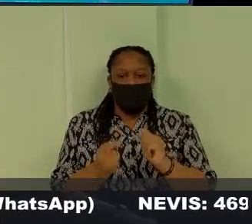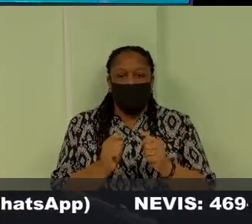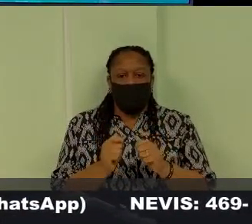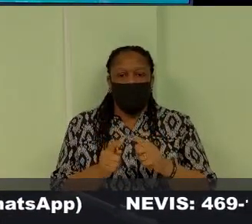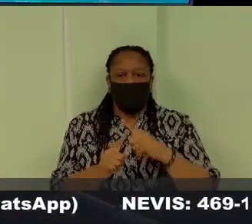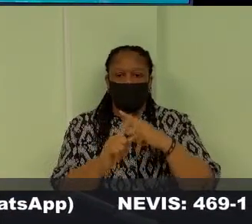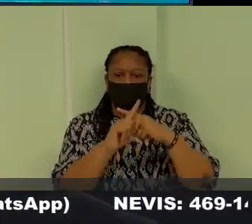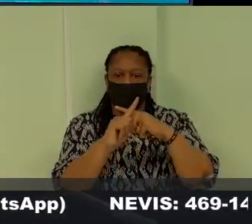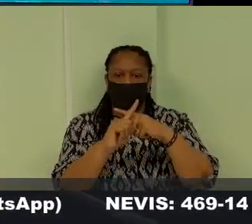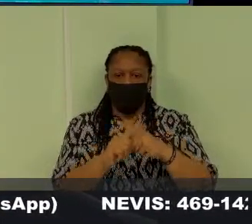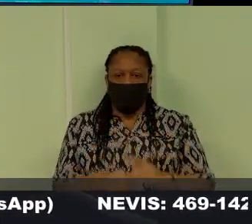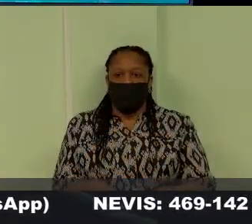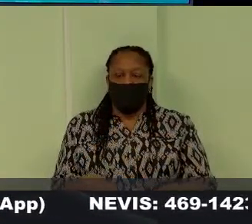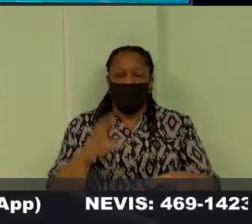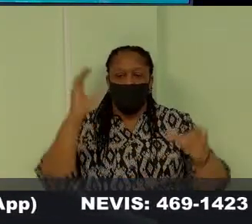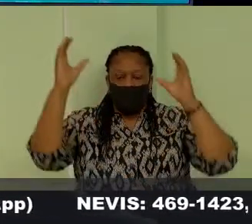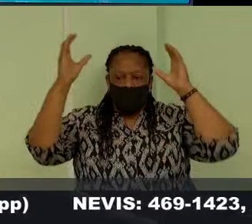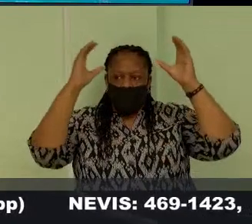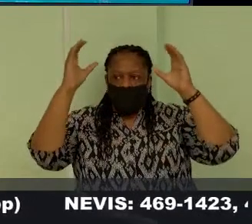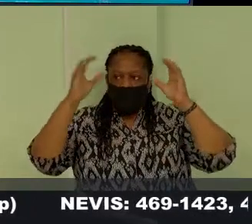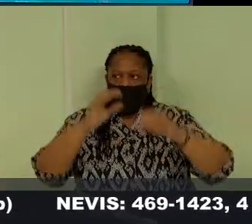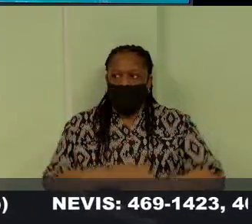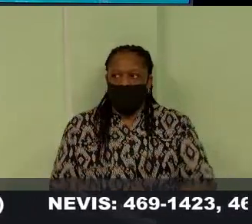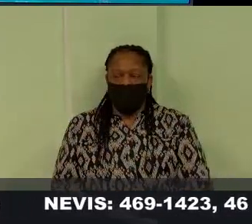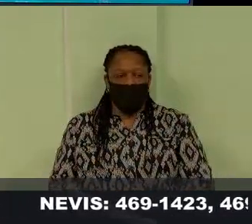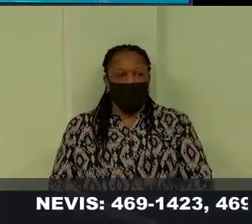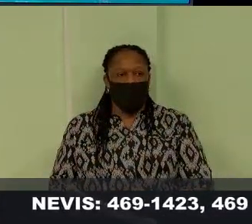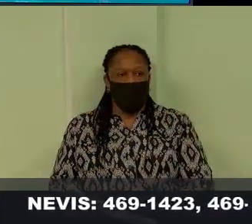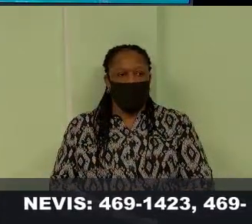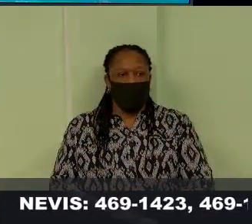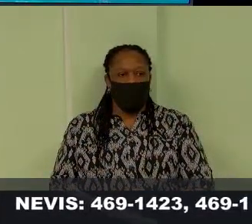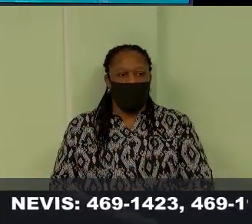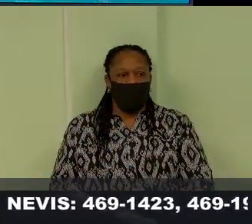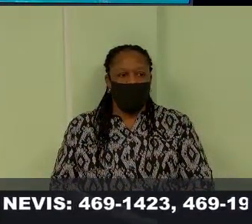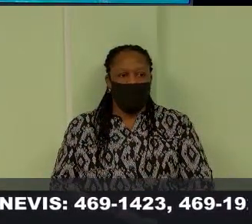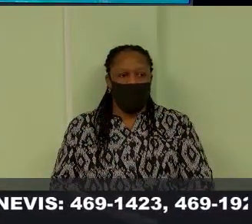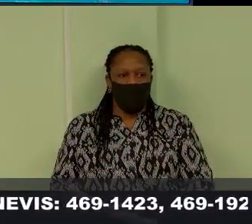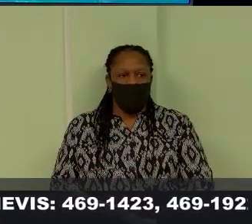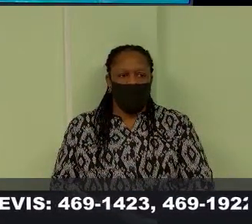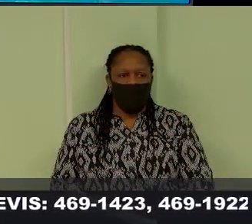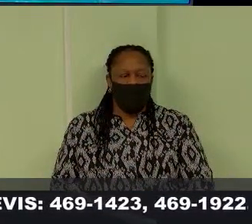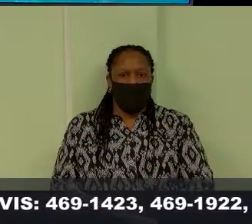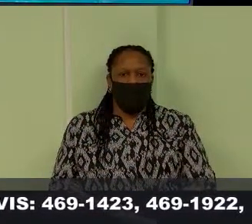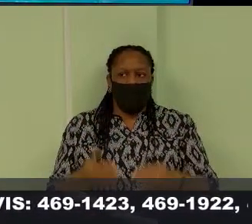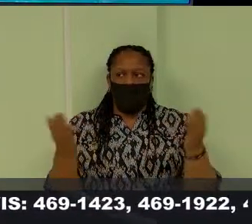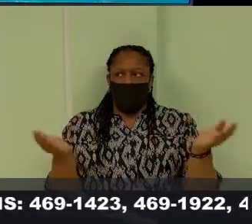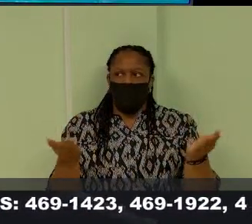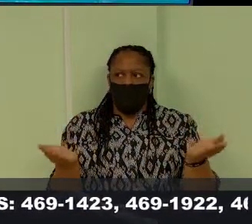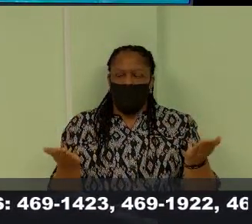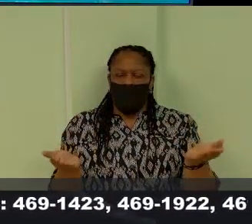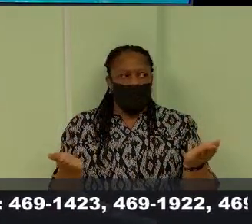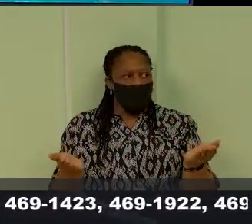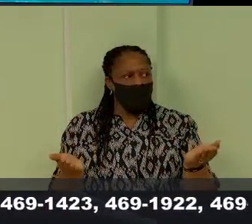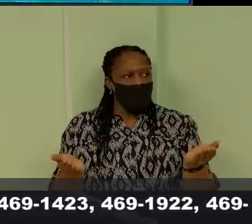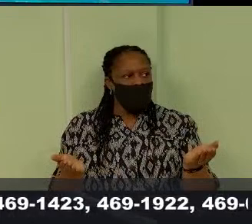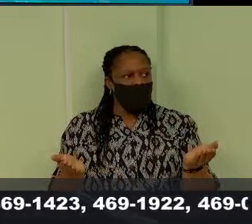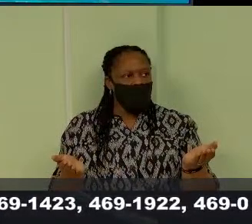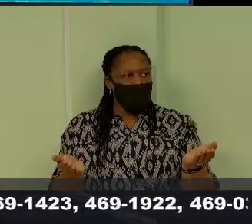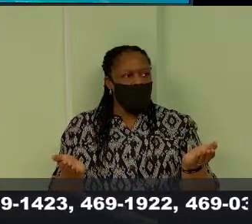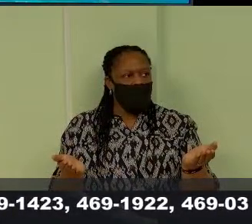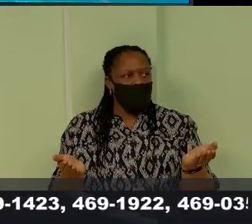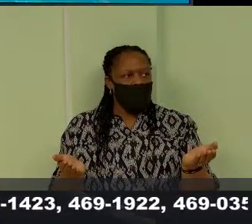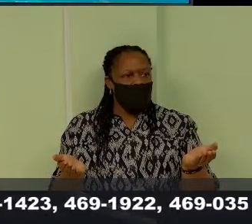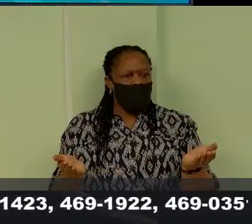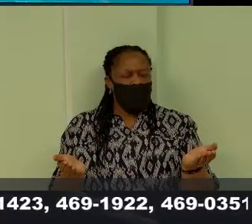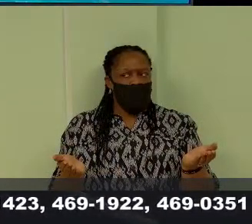advise cancellation of our carnival in view of the fact that we can have significant spread of the virus